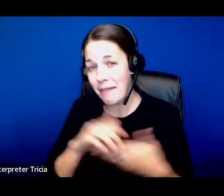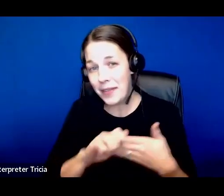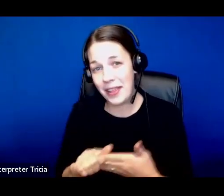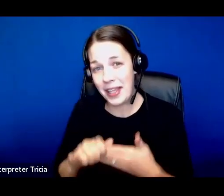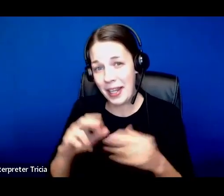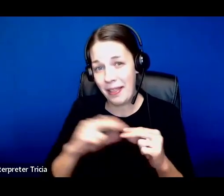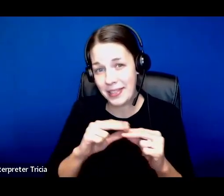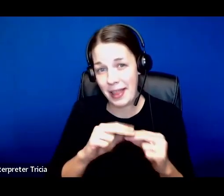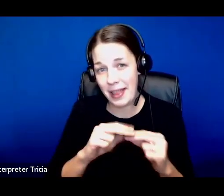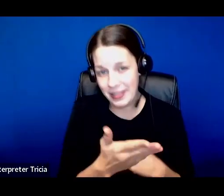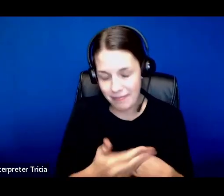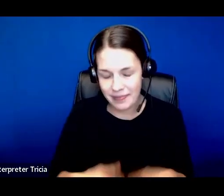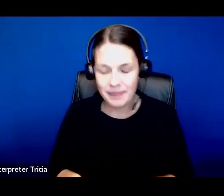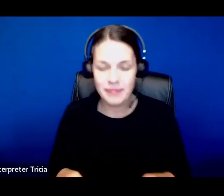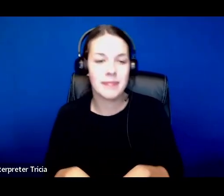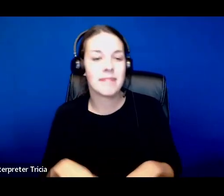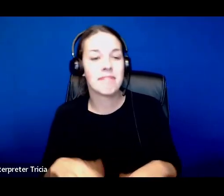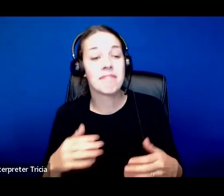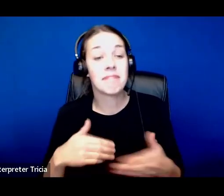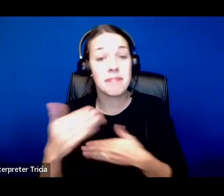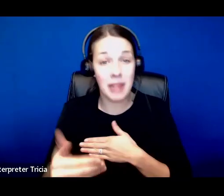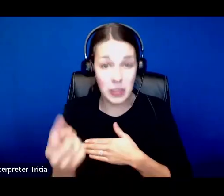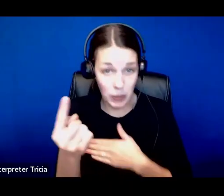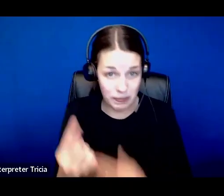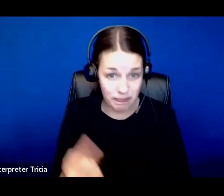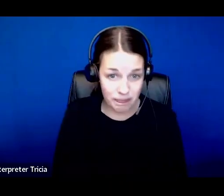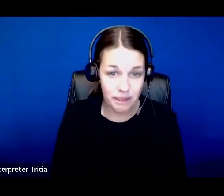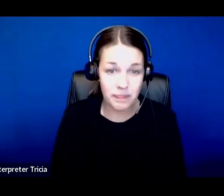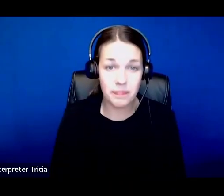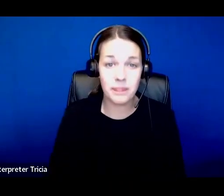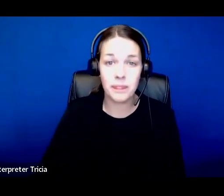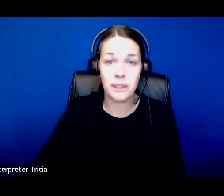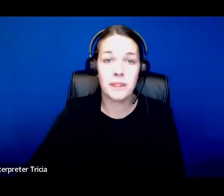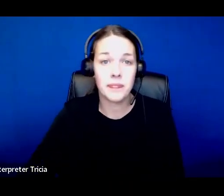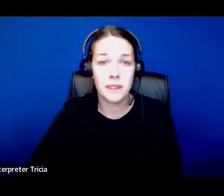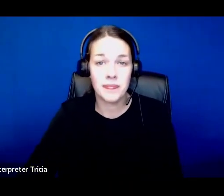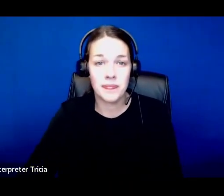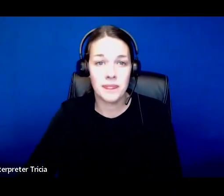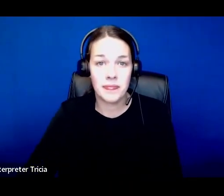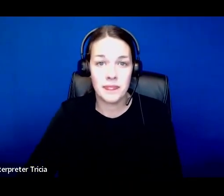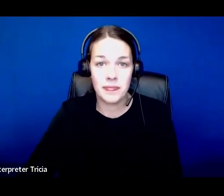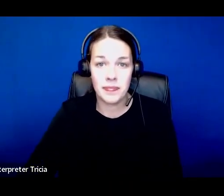slides. Let's go to the next slide.